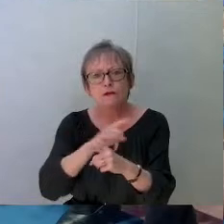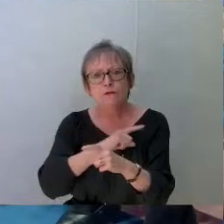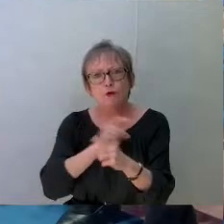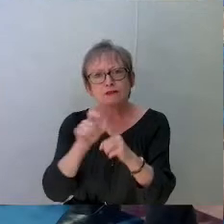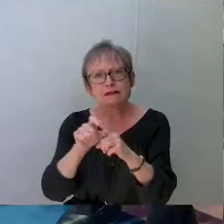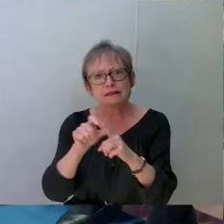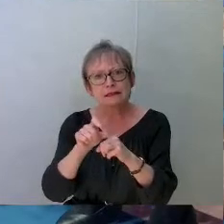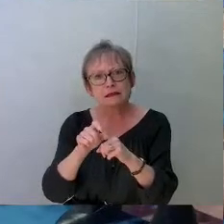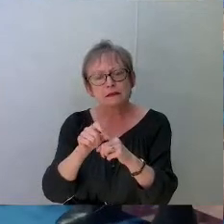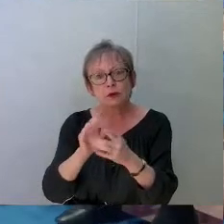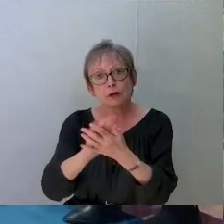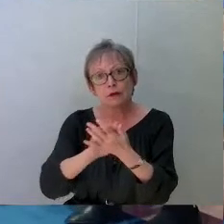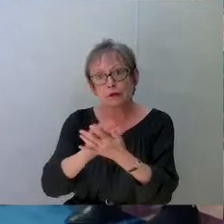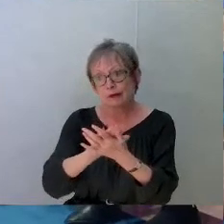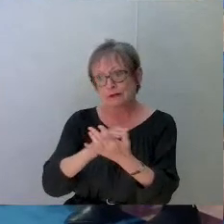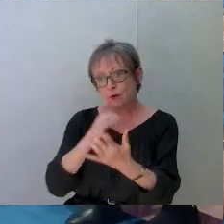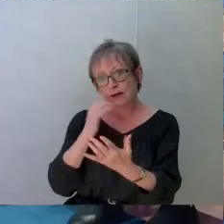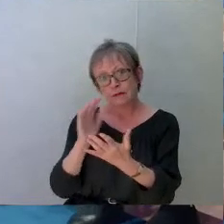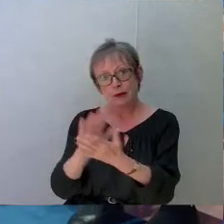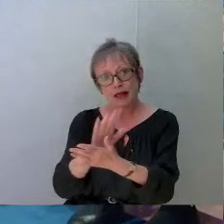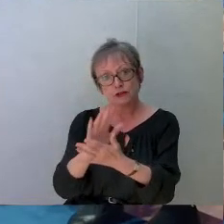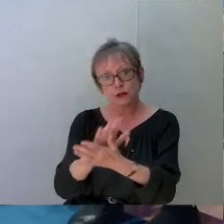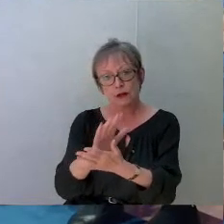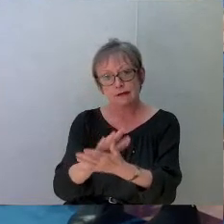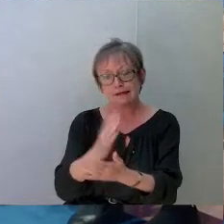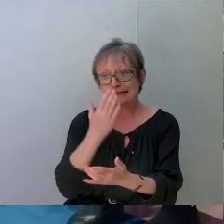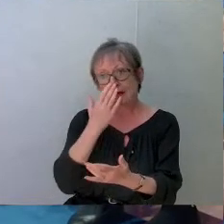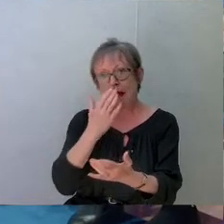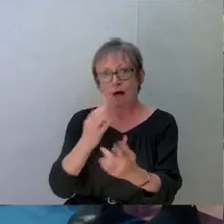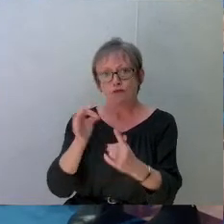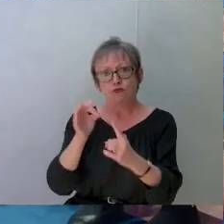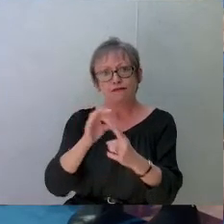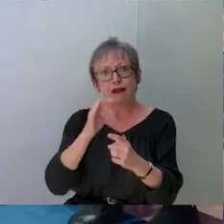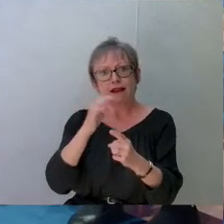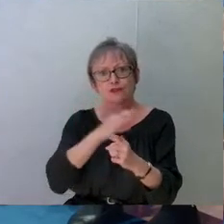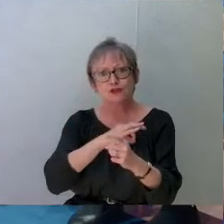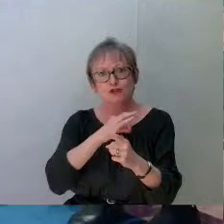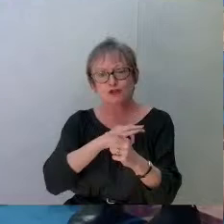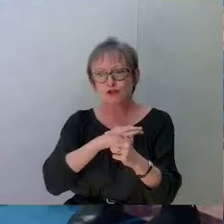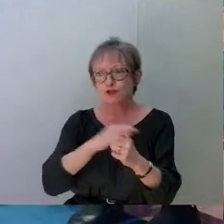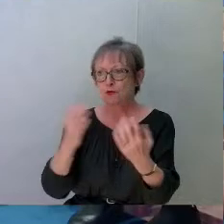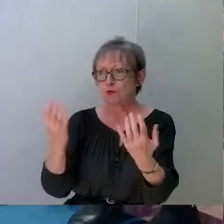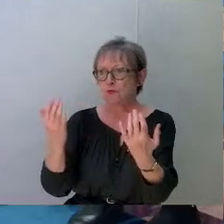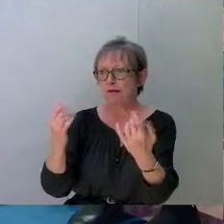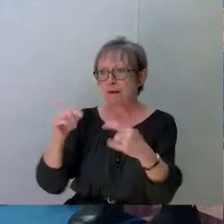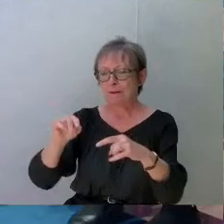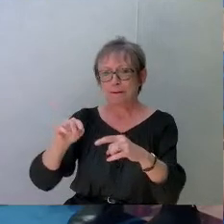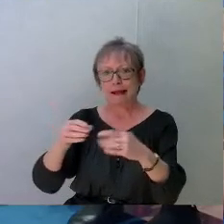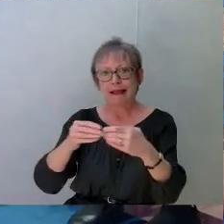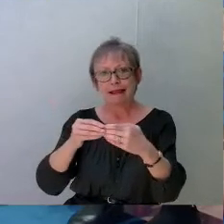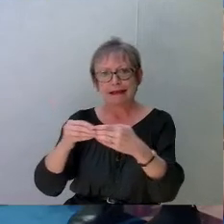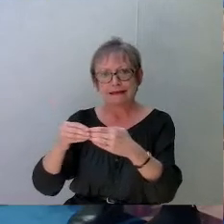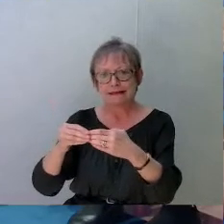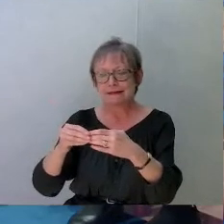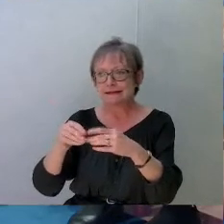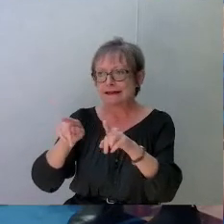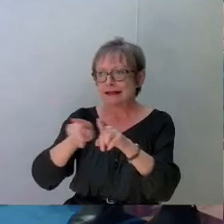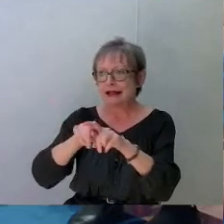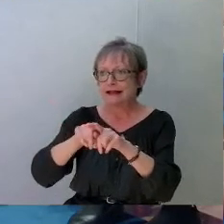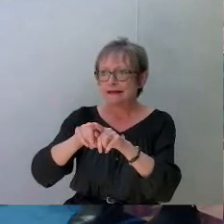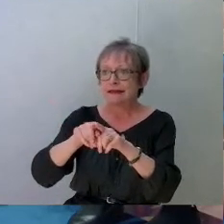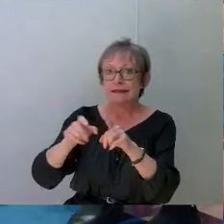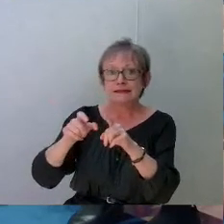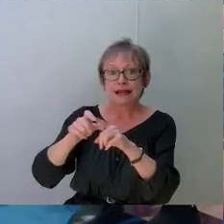Dundee. And so it's always such a pleasure and a privilege to welcome illustrious civic leaders like Baillie Wright here